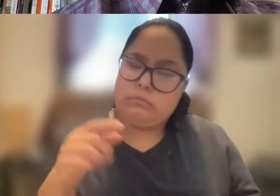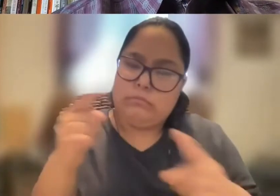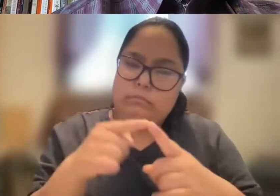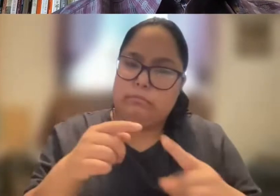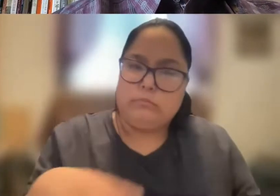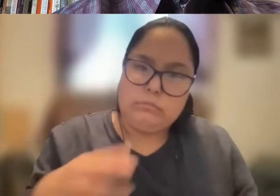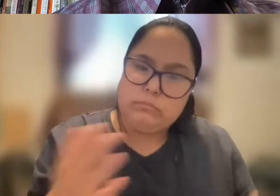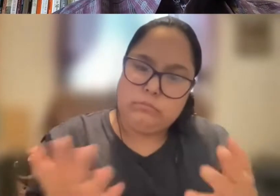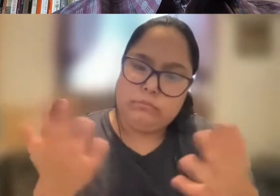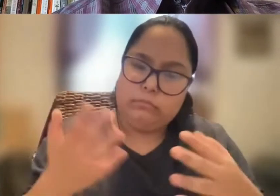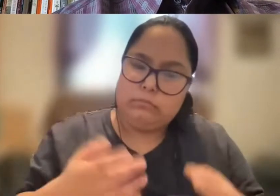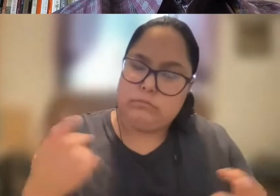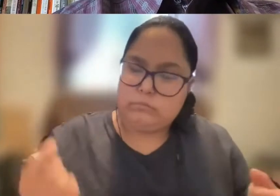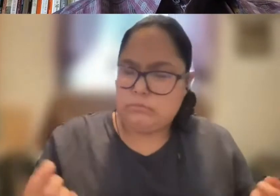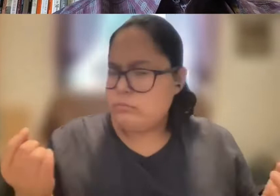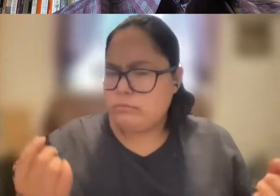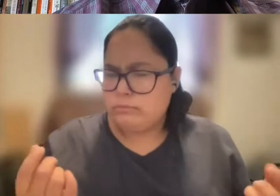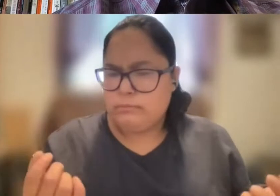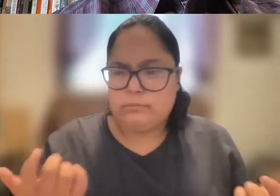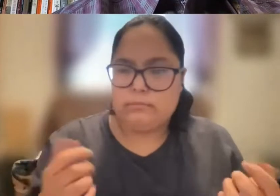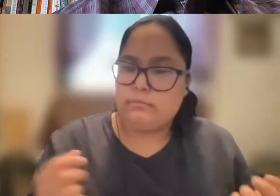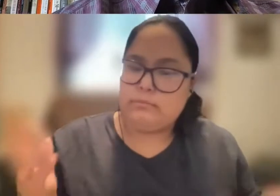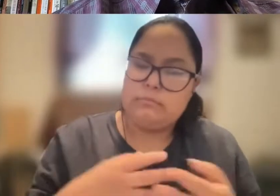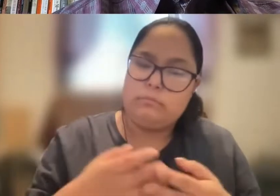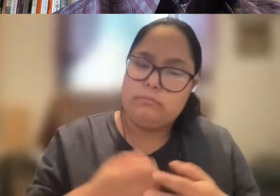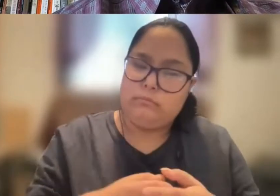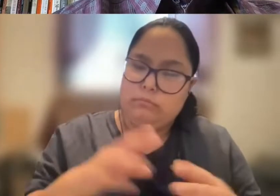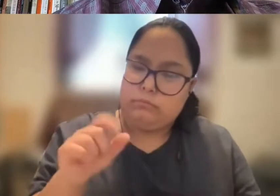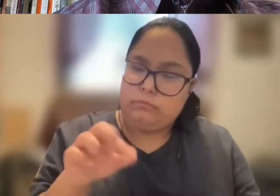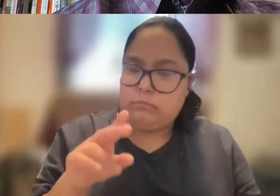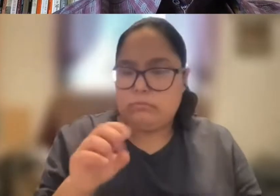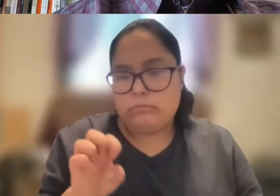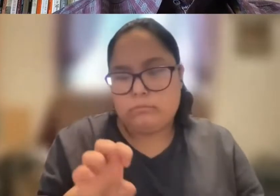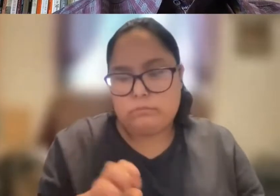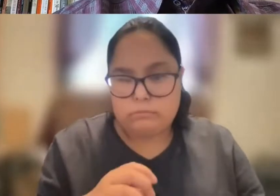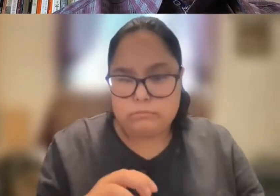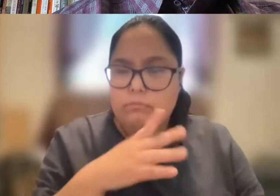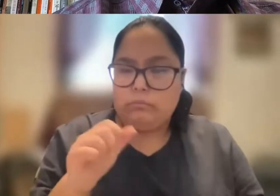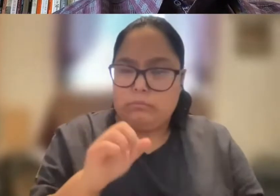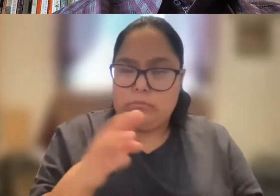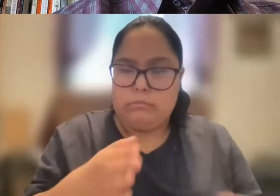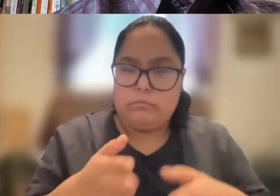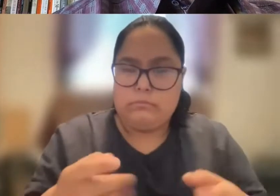to decide, what am I going to do? Suicide attempts were not the way out.